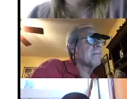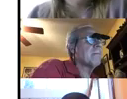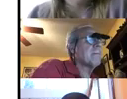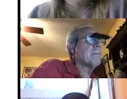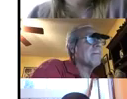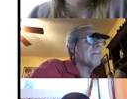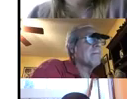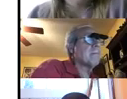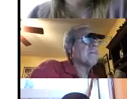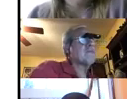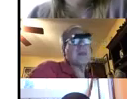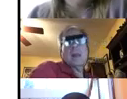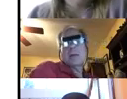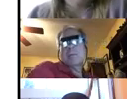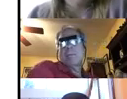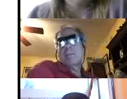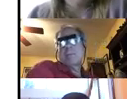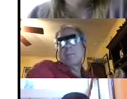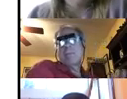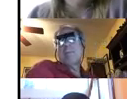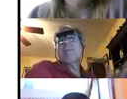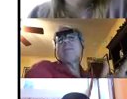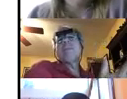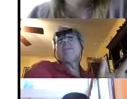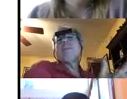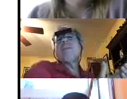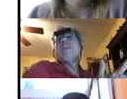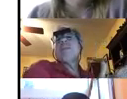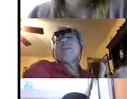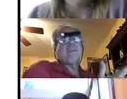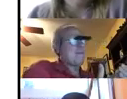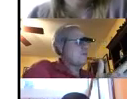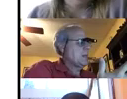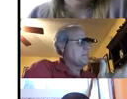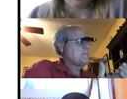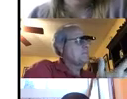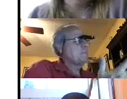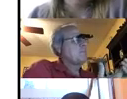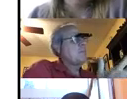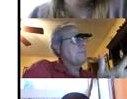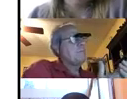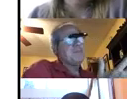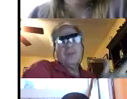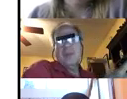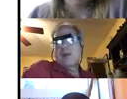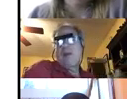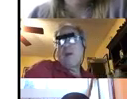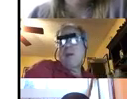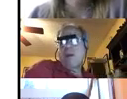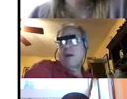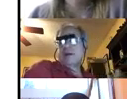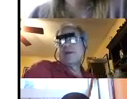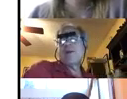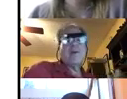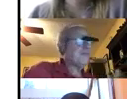has separated our spiritual life with our physical everyday stuff, which